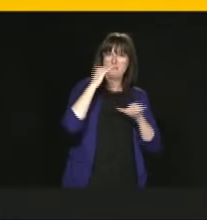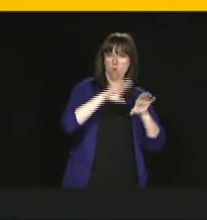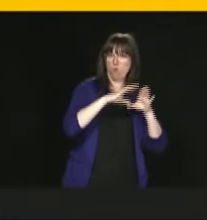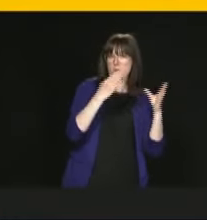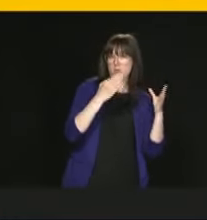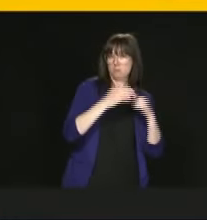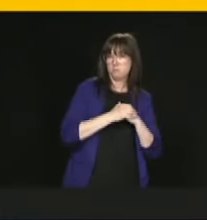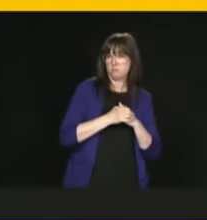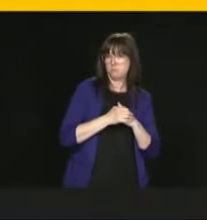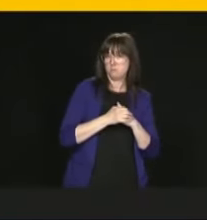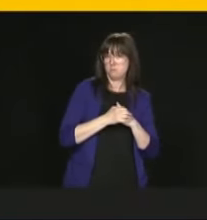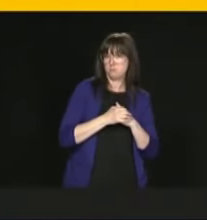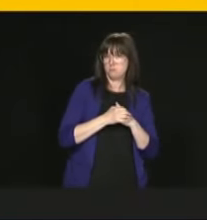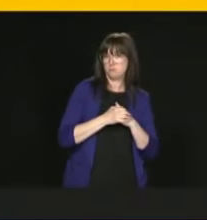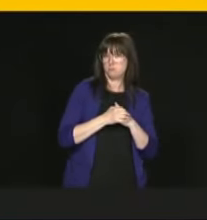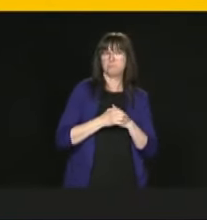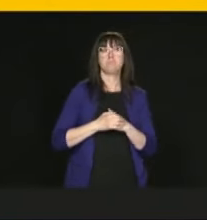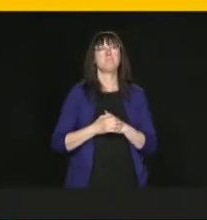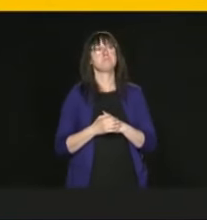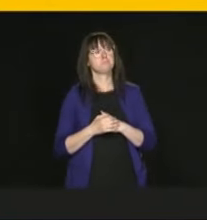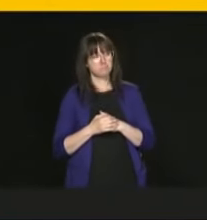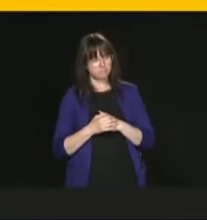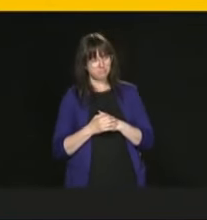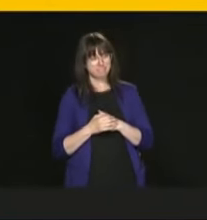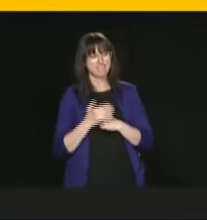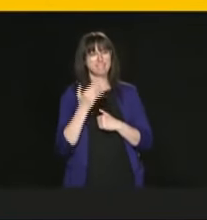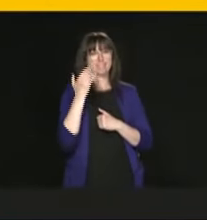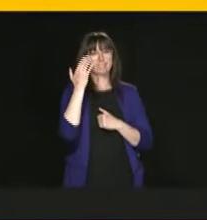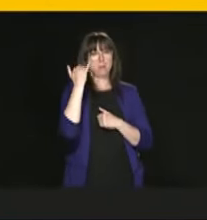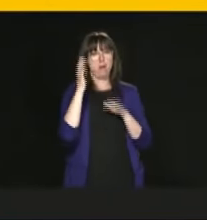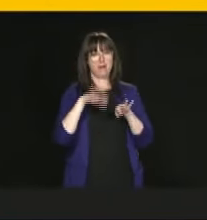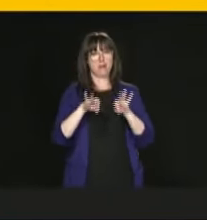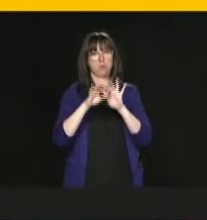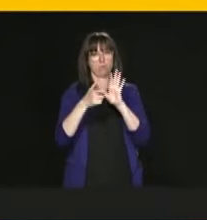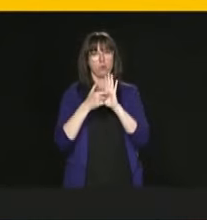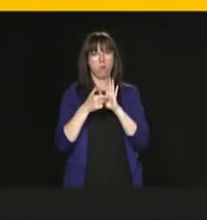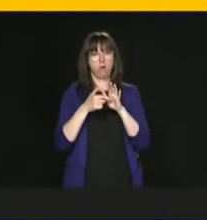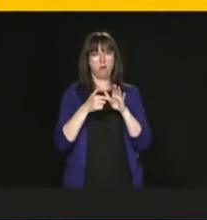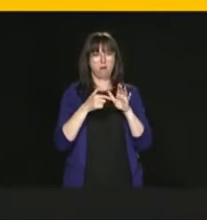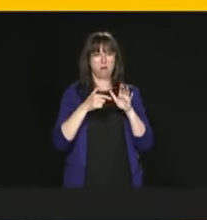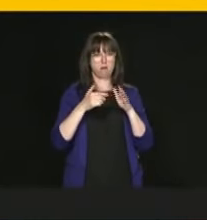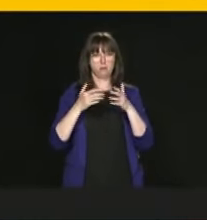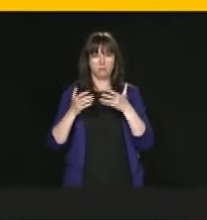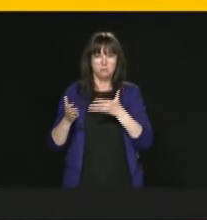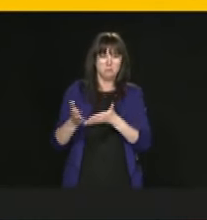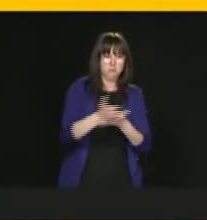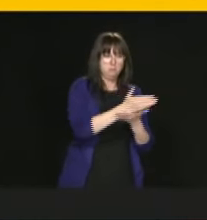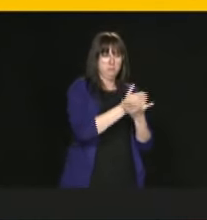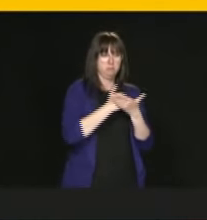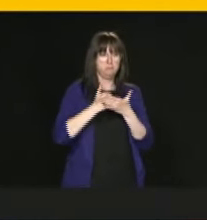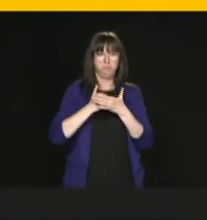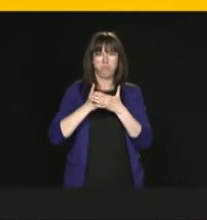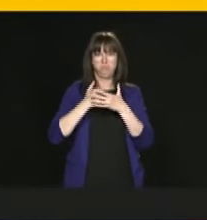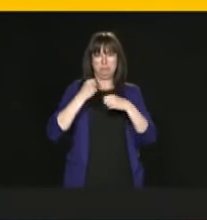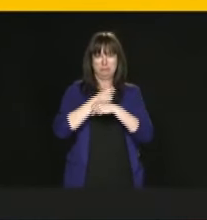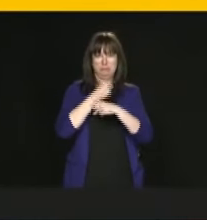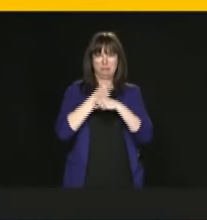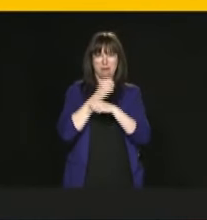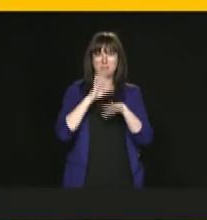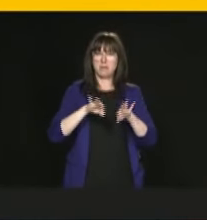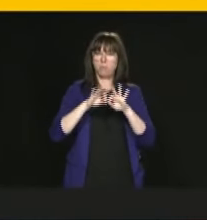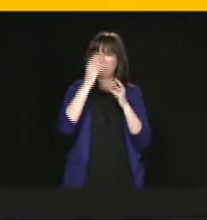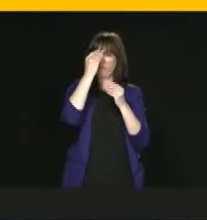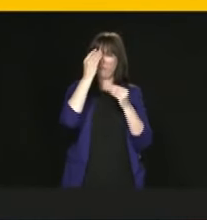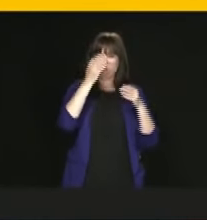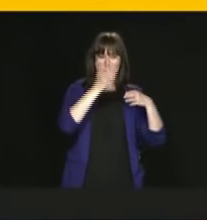So this is why you need the national linkages, because you have to share information to know where cases are. But that